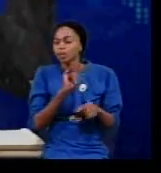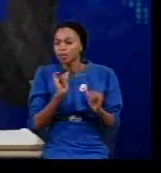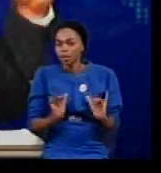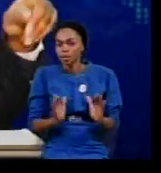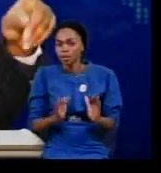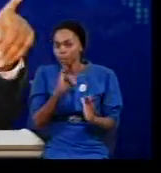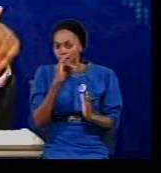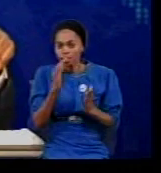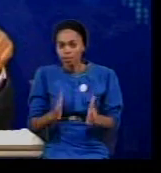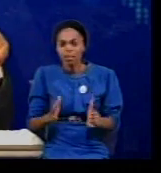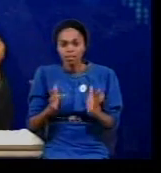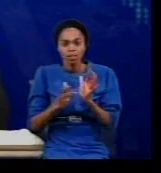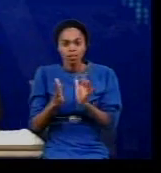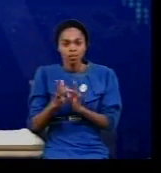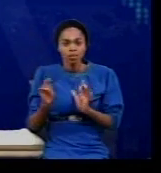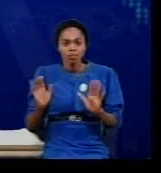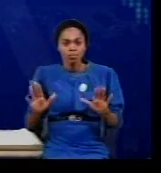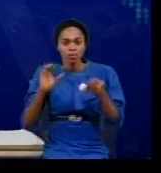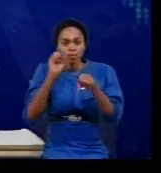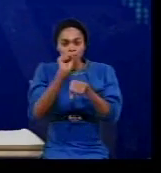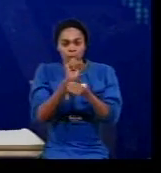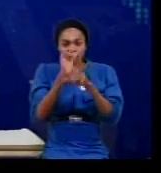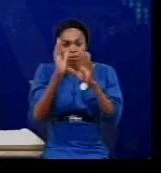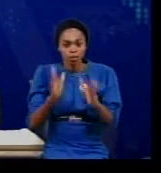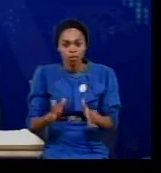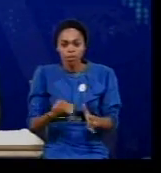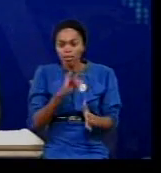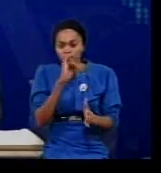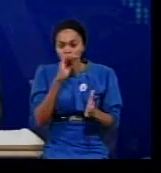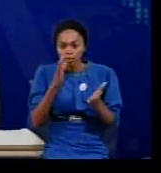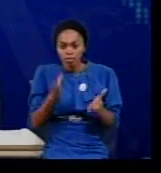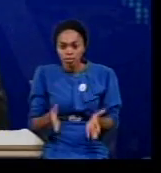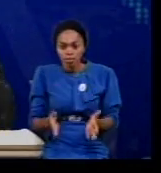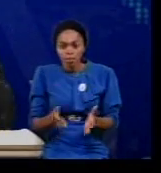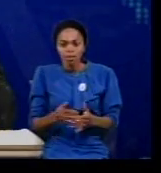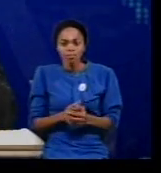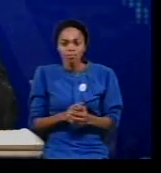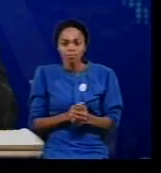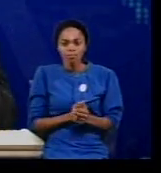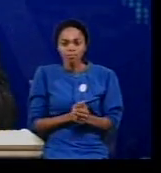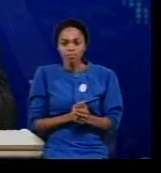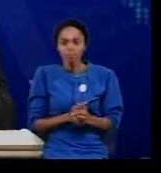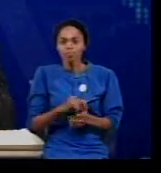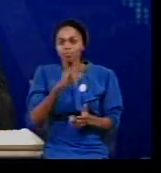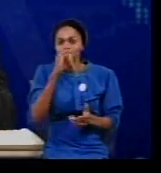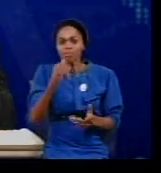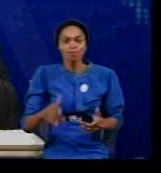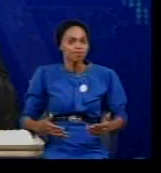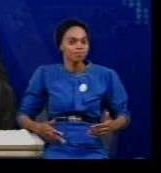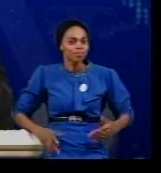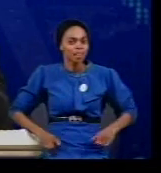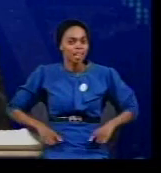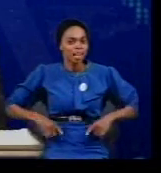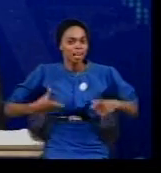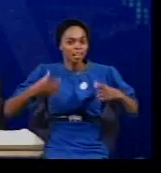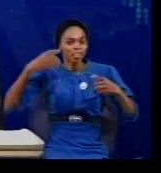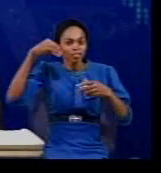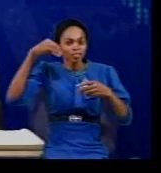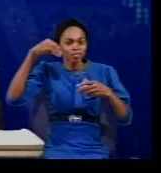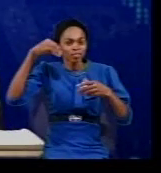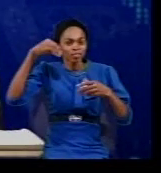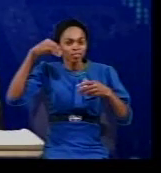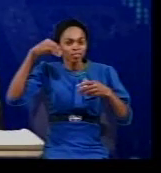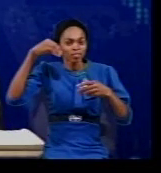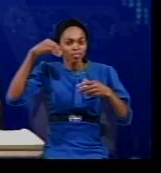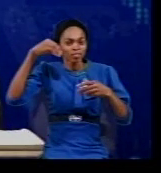to all the whole world, can you rise up, be on your feet as we go to the Lord in prayer? If you are connected online,